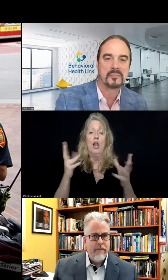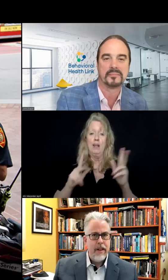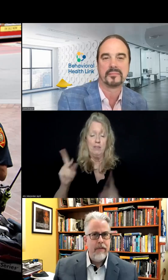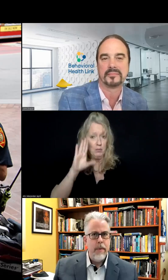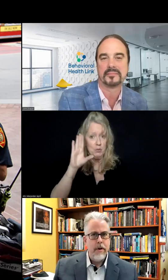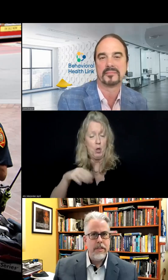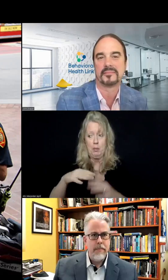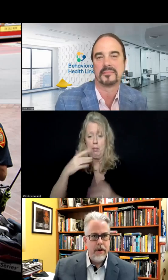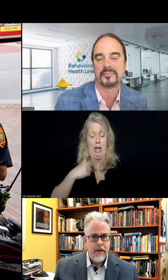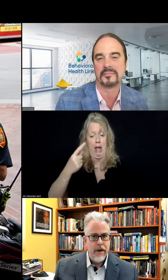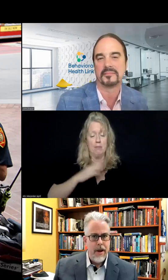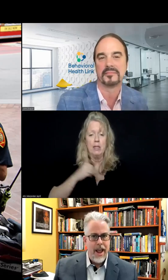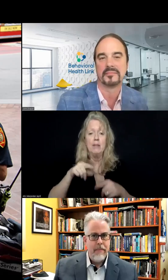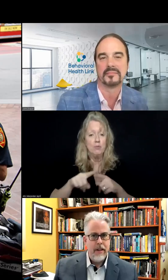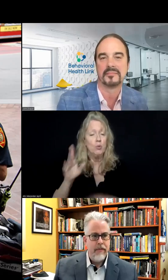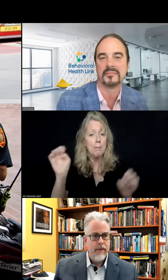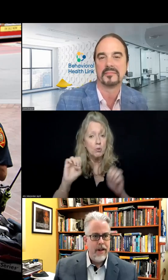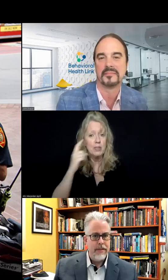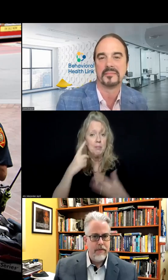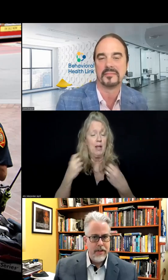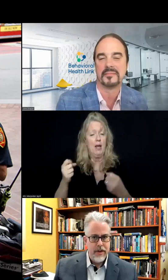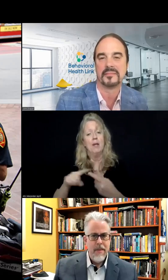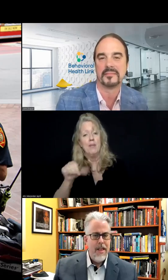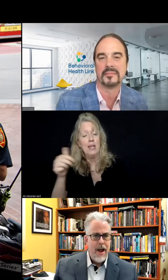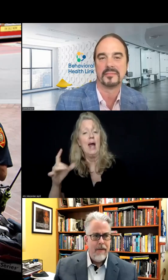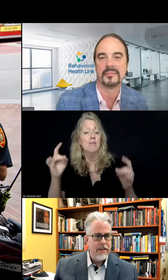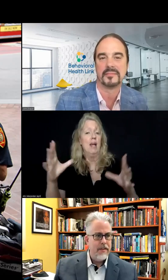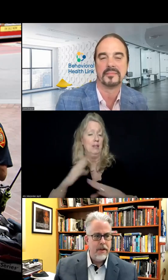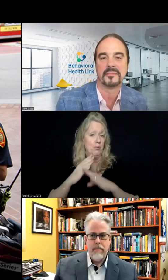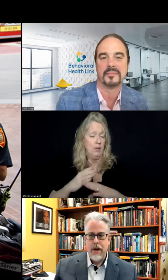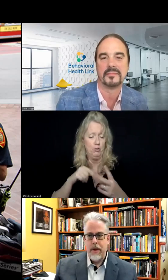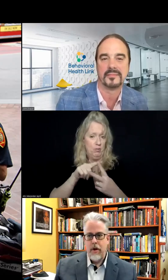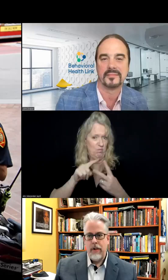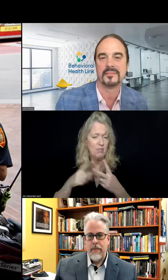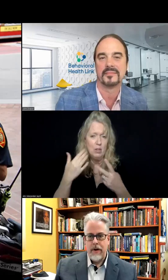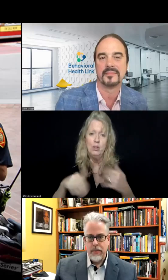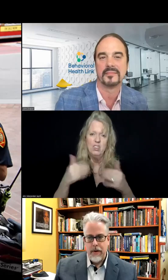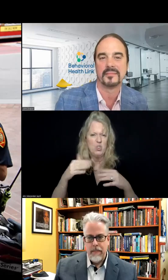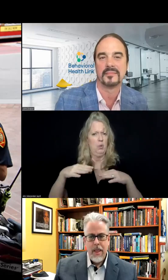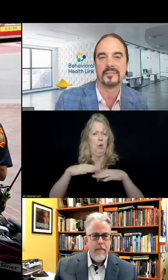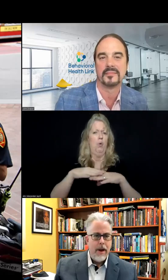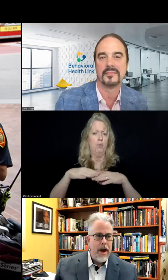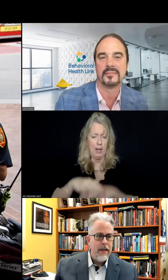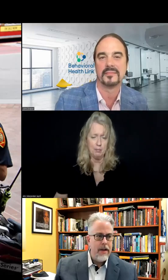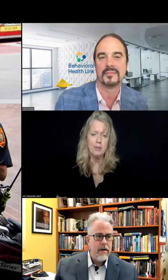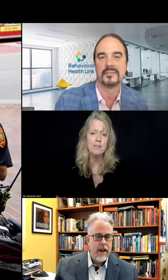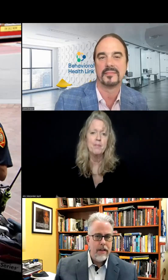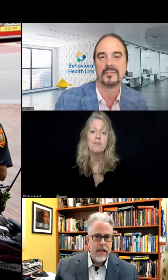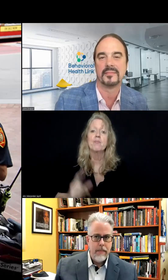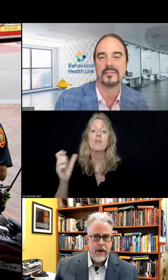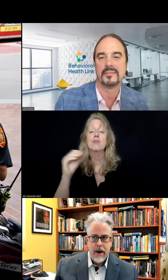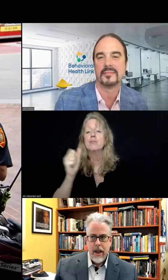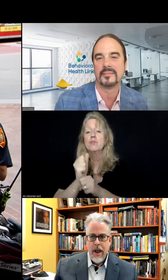about half my life doing emergency mental health and about half my life doing violence prevention. Obviously, there's a pretty big overlap there as well. My colleague, Dr.